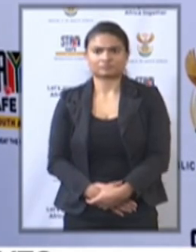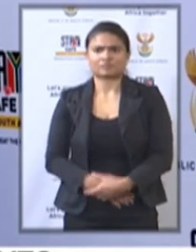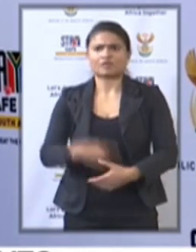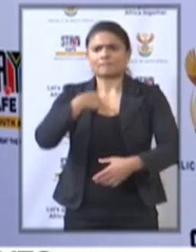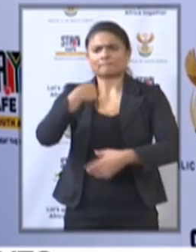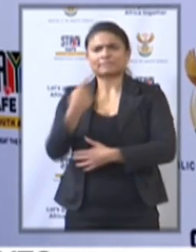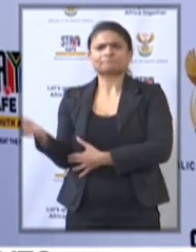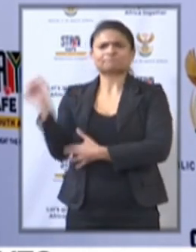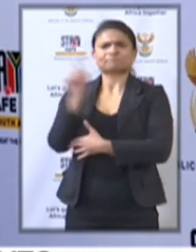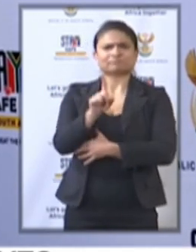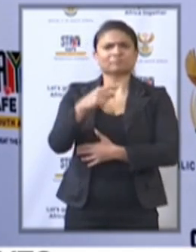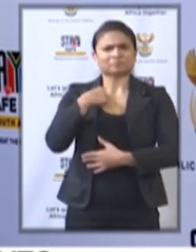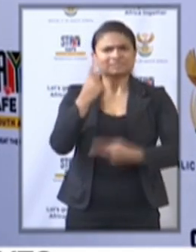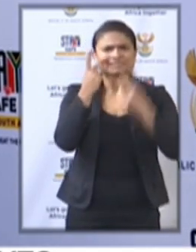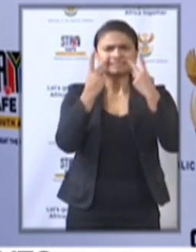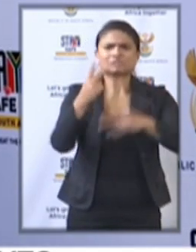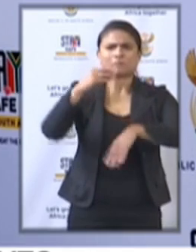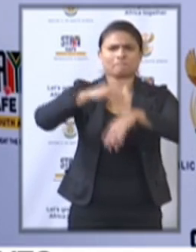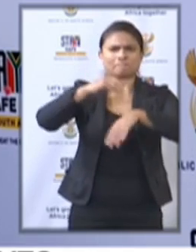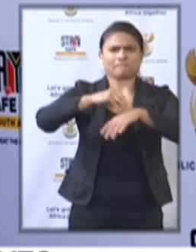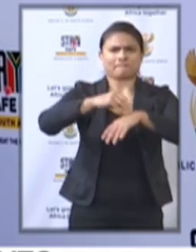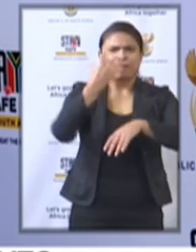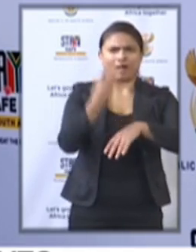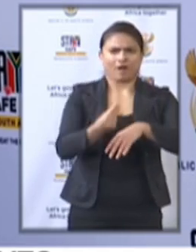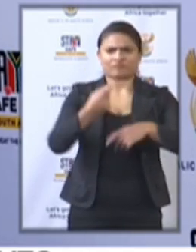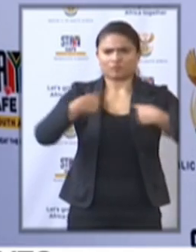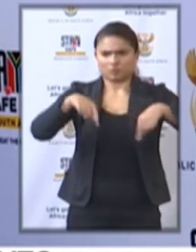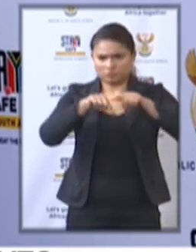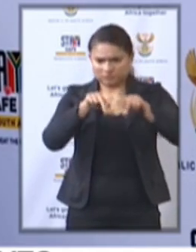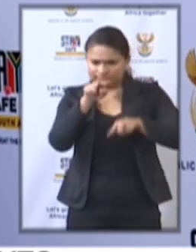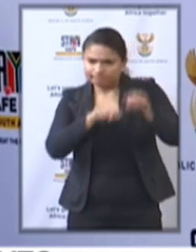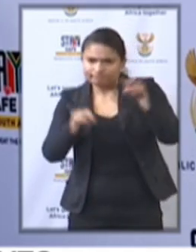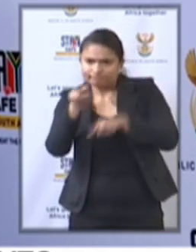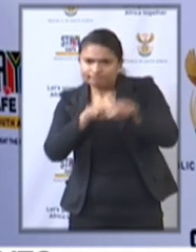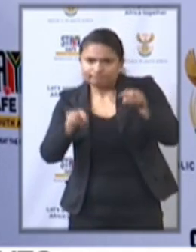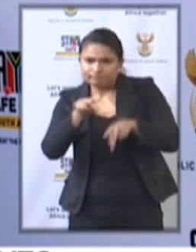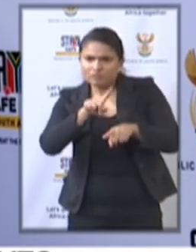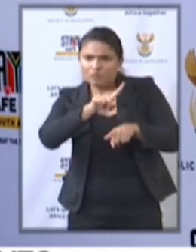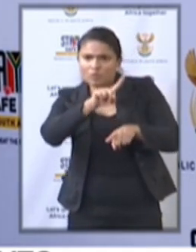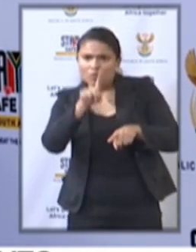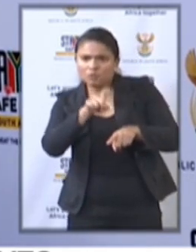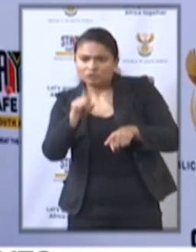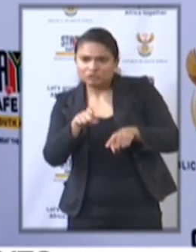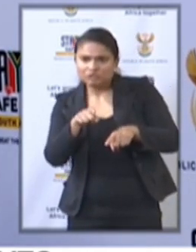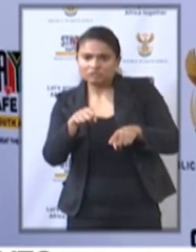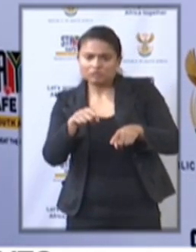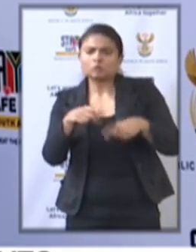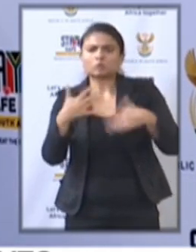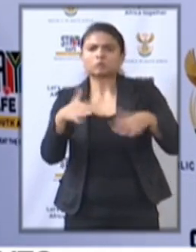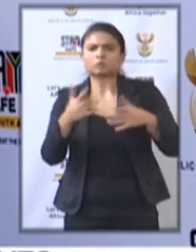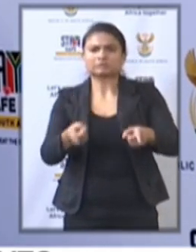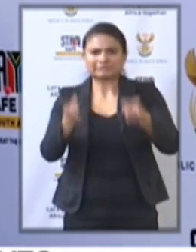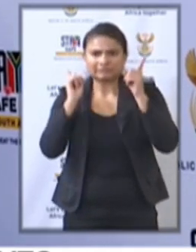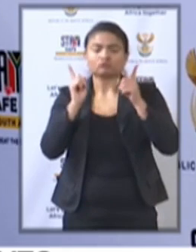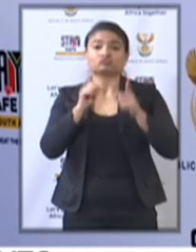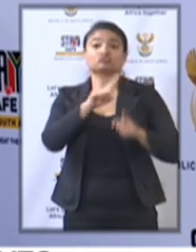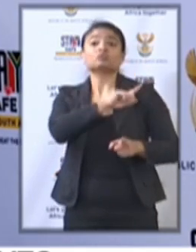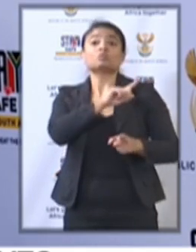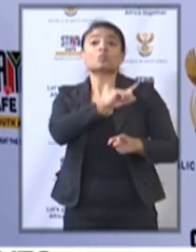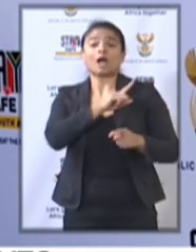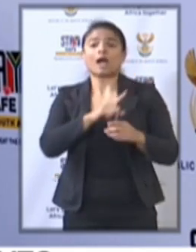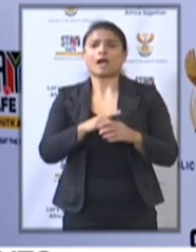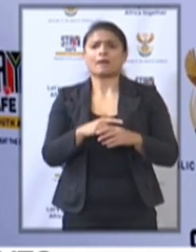nje bosopolitiki si-vulnerable ngendlela eyisimanga ngoba kwala manje kufanele siyokhuluma nabe